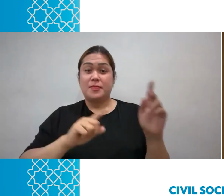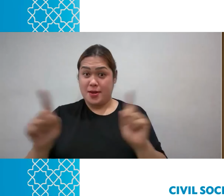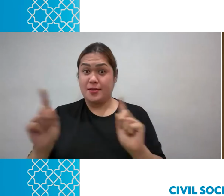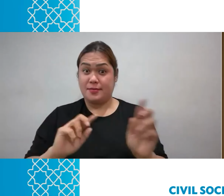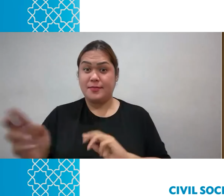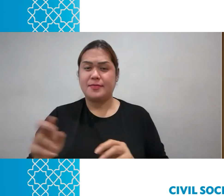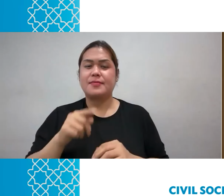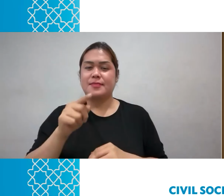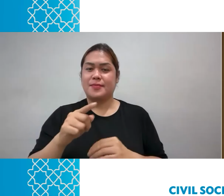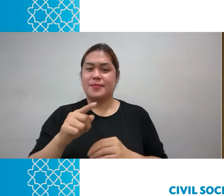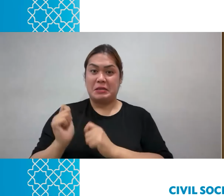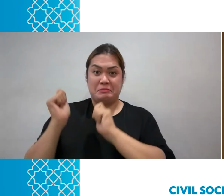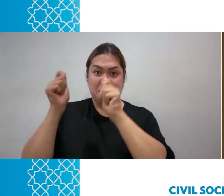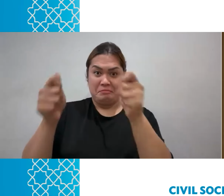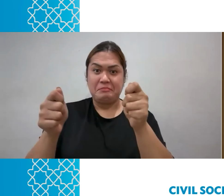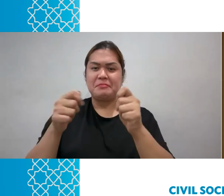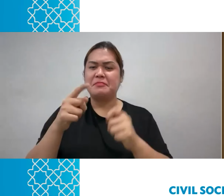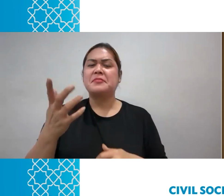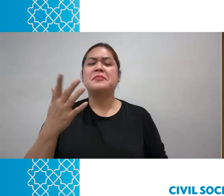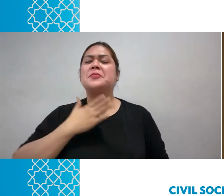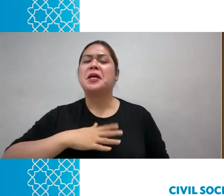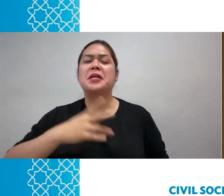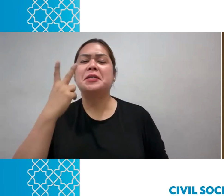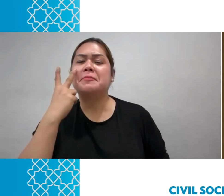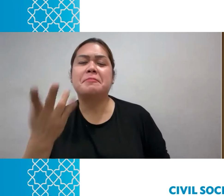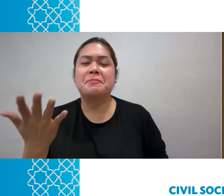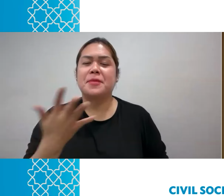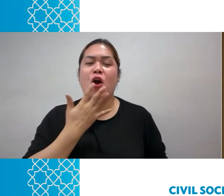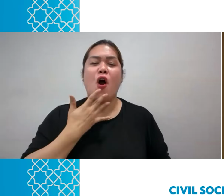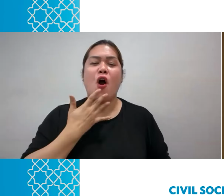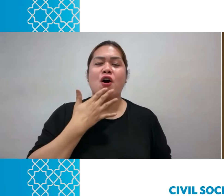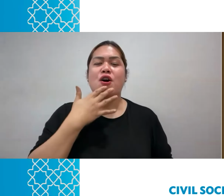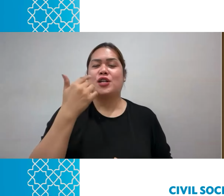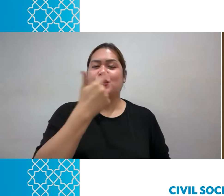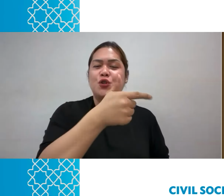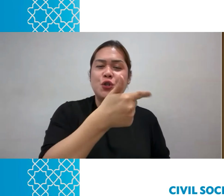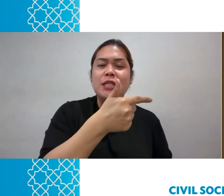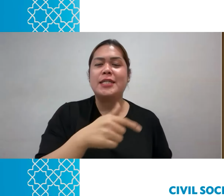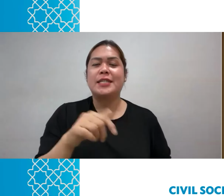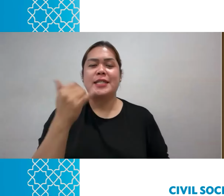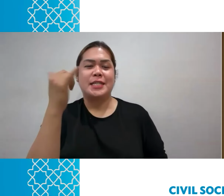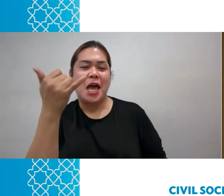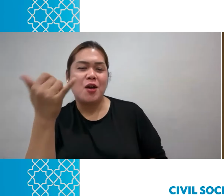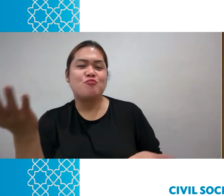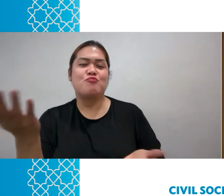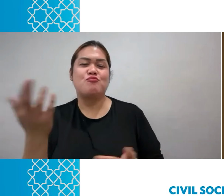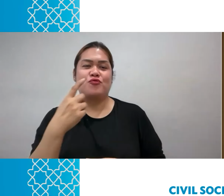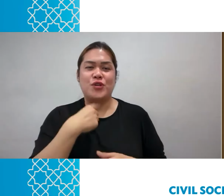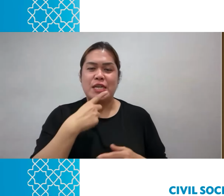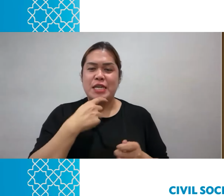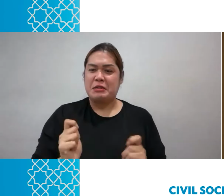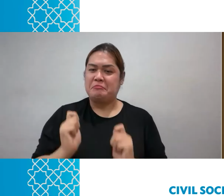the greens, the yellows, the reds. And for our next statement, will you please respond to this